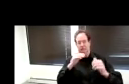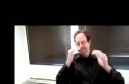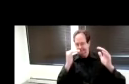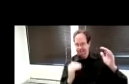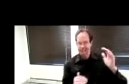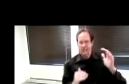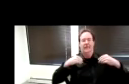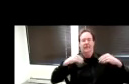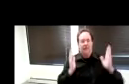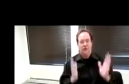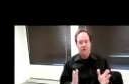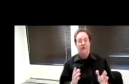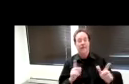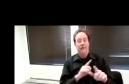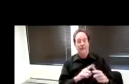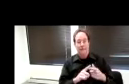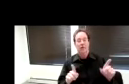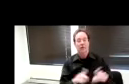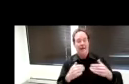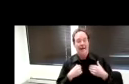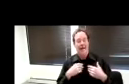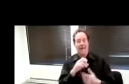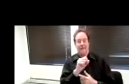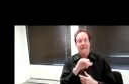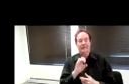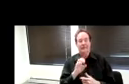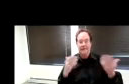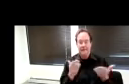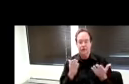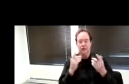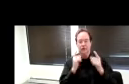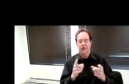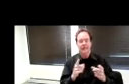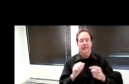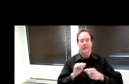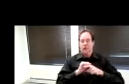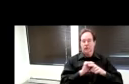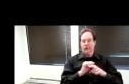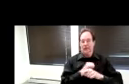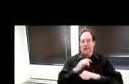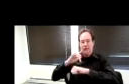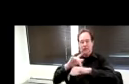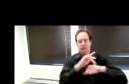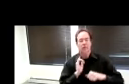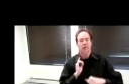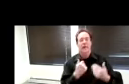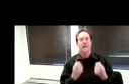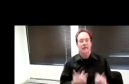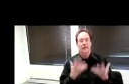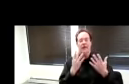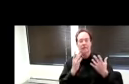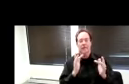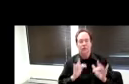And then we also have a site here on training and resources. So, we have a lot of recorded